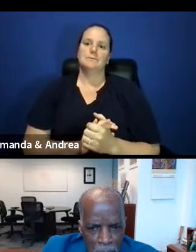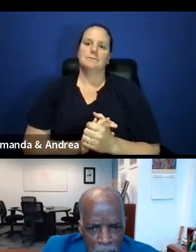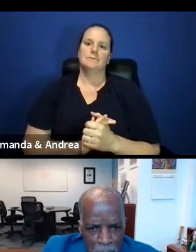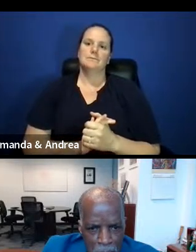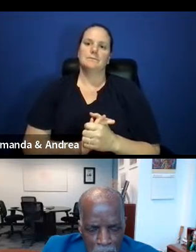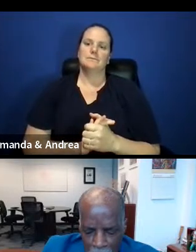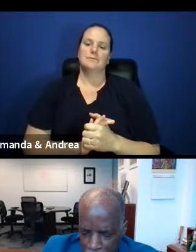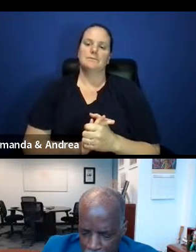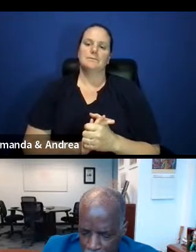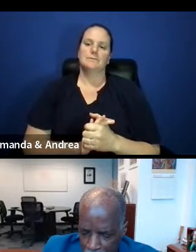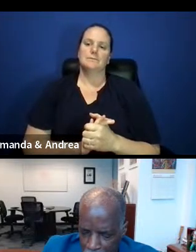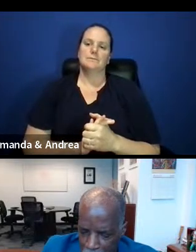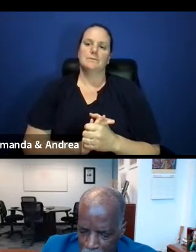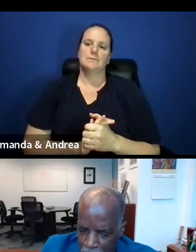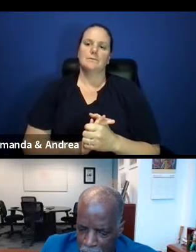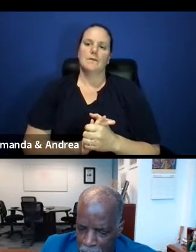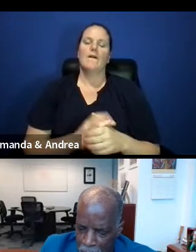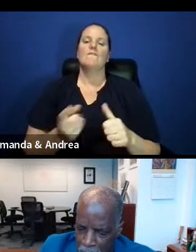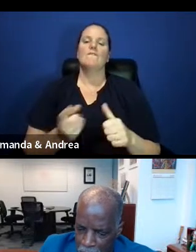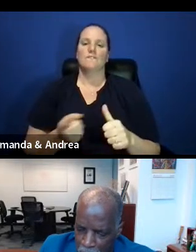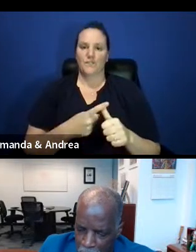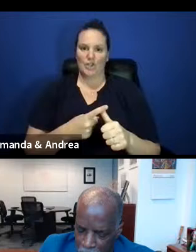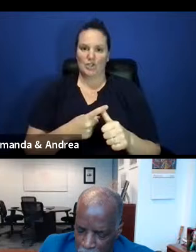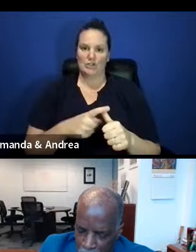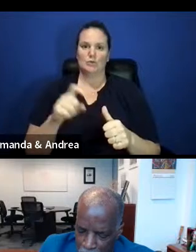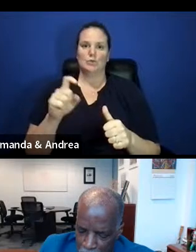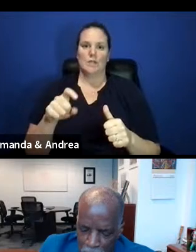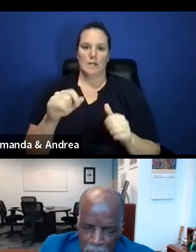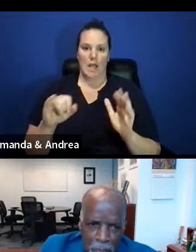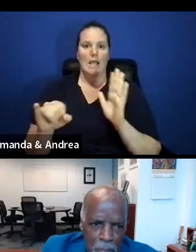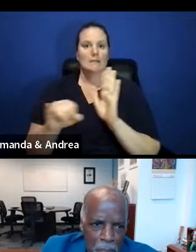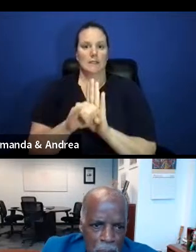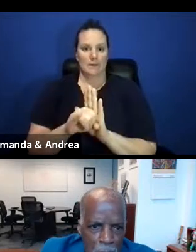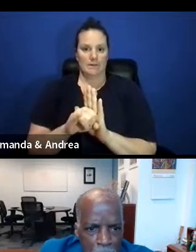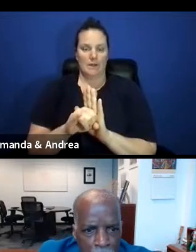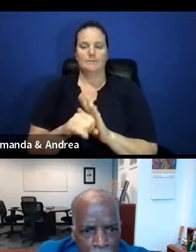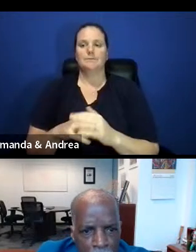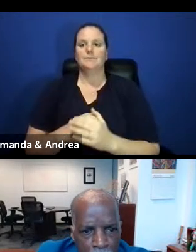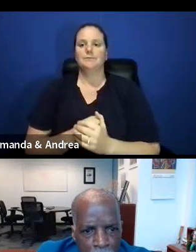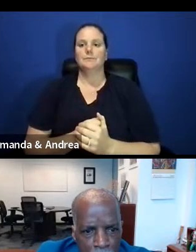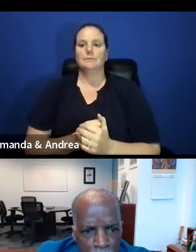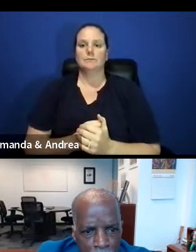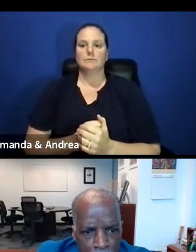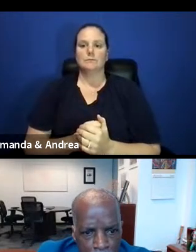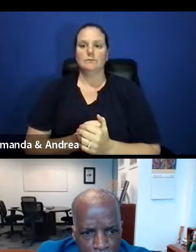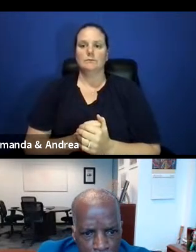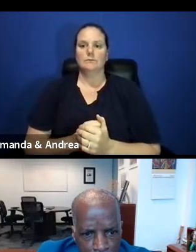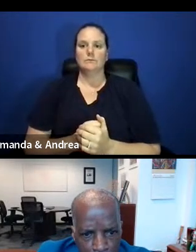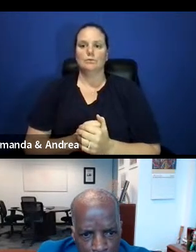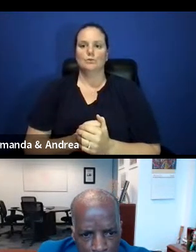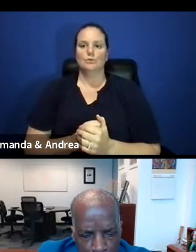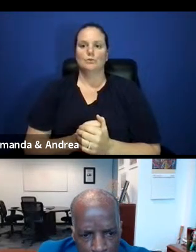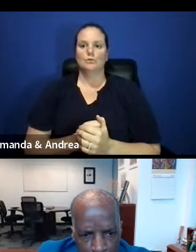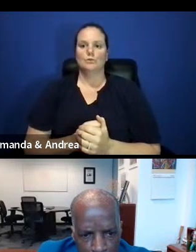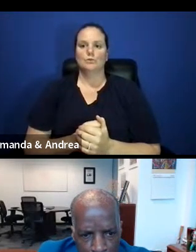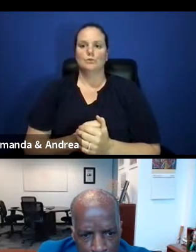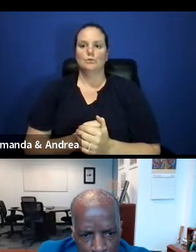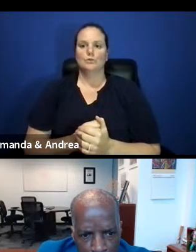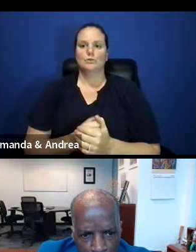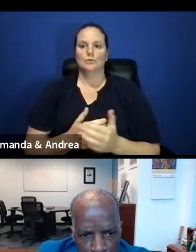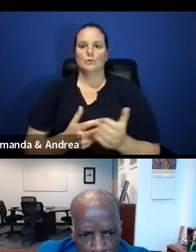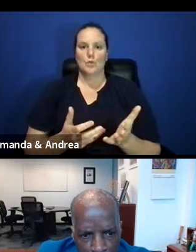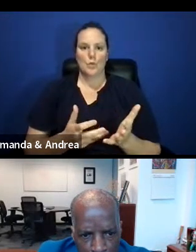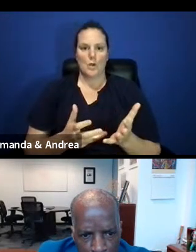The first thing I think you need to do is identify what, okay, I've obviously